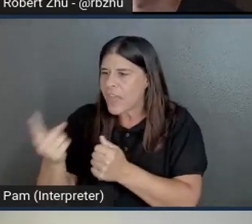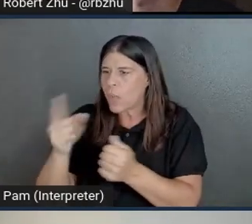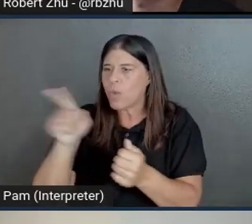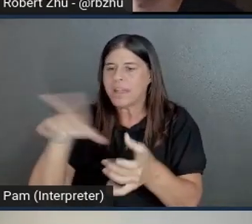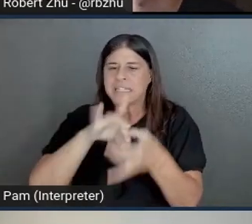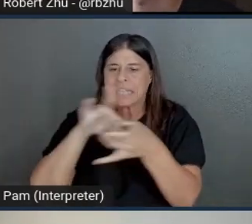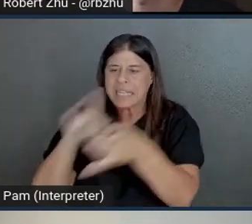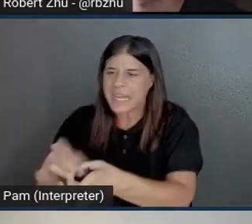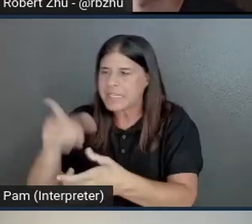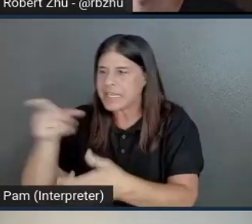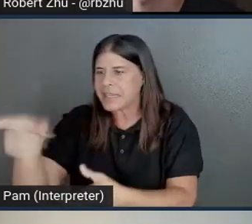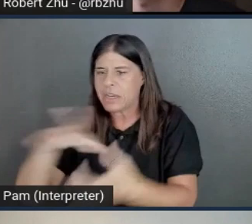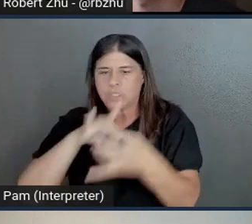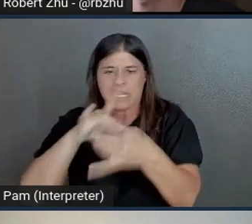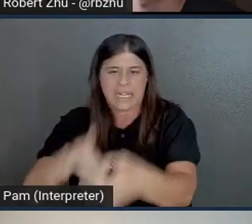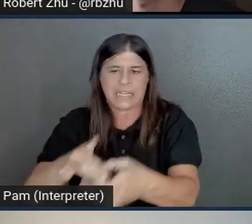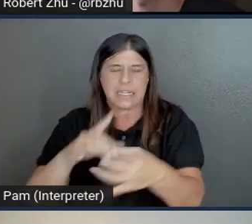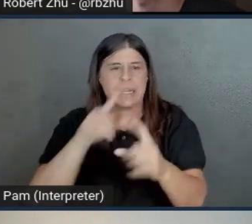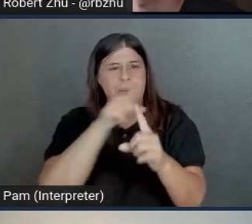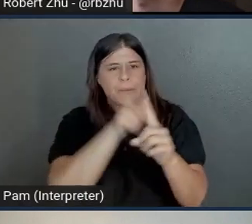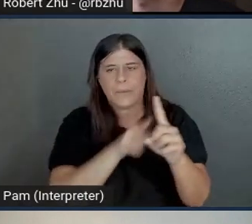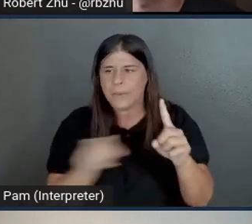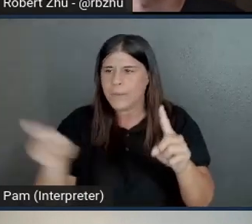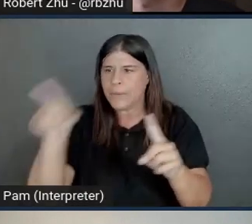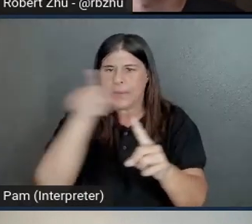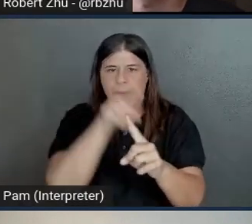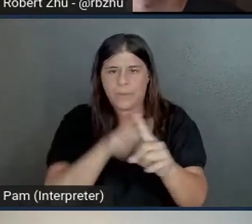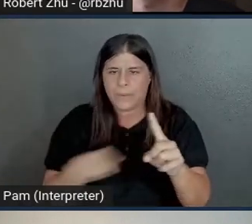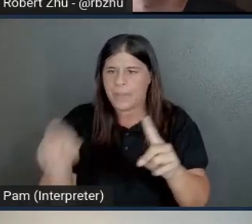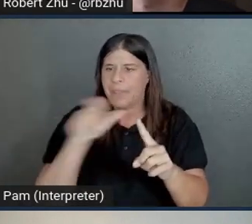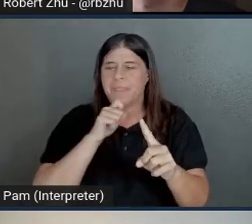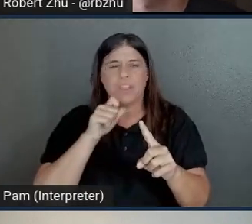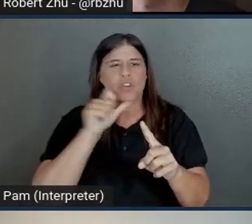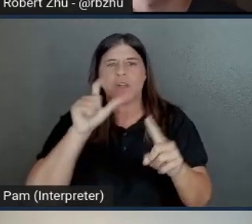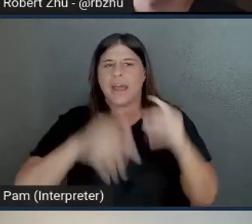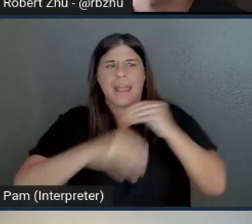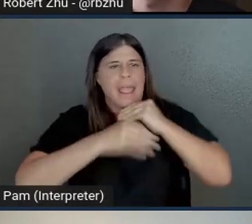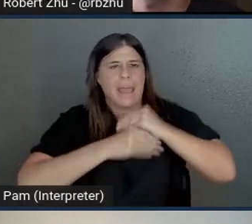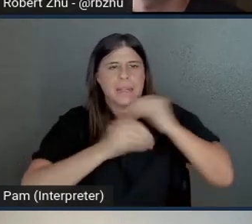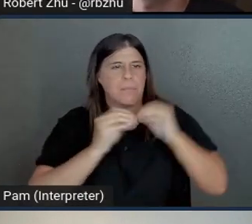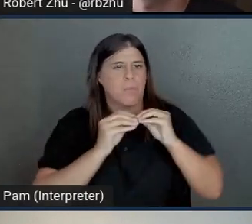that's connected to here, that's connected to here. So you're working across those connections in order to answer the questions.